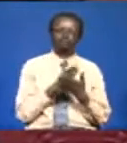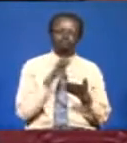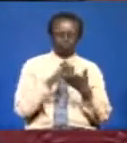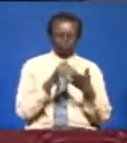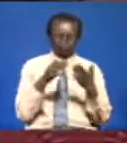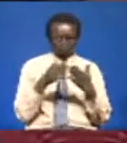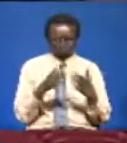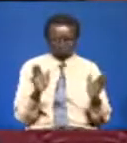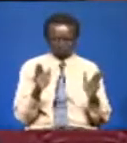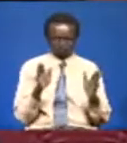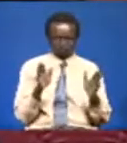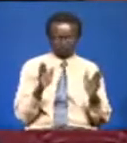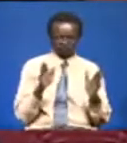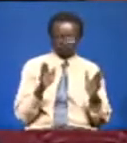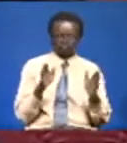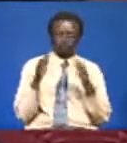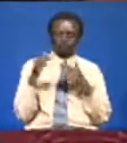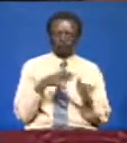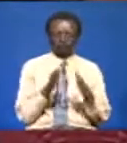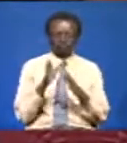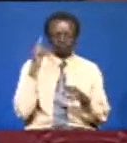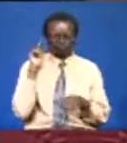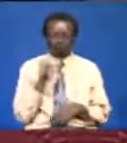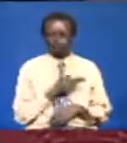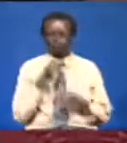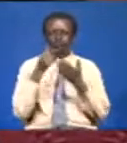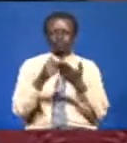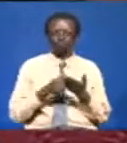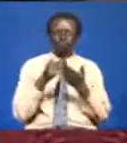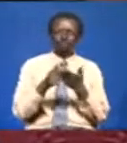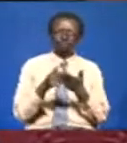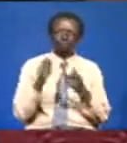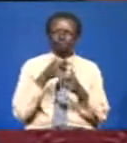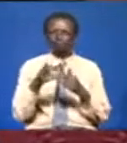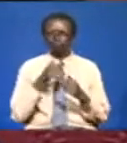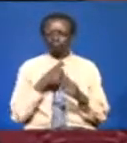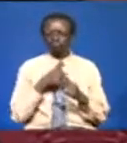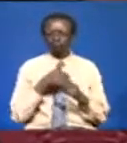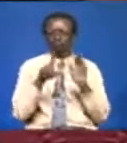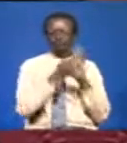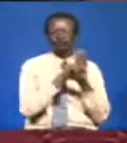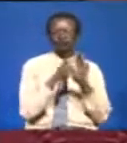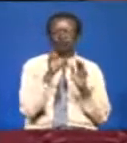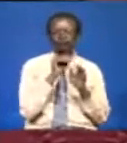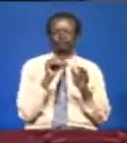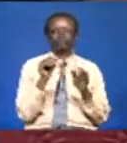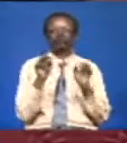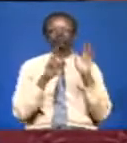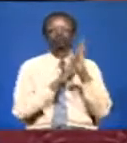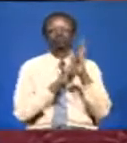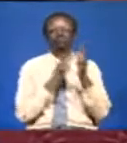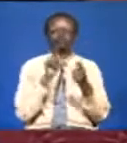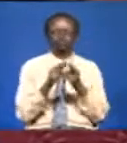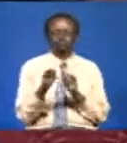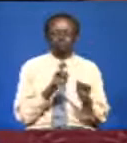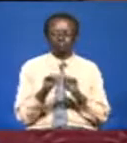to discuss this issue and as a House come up with laws or regulations so that we can control